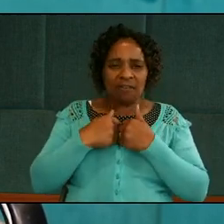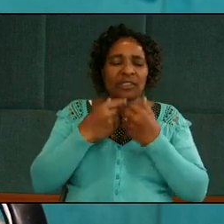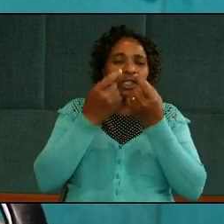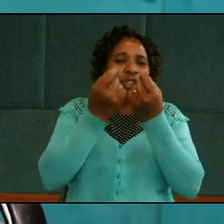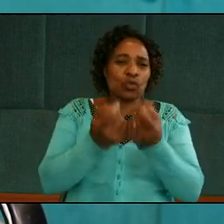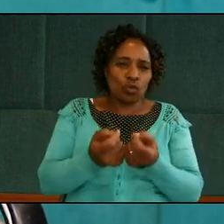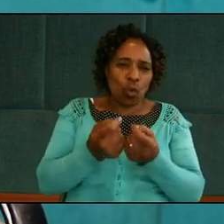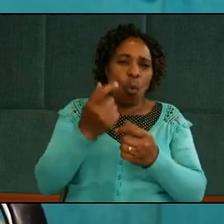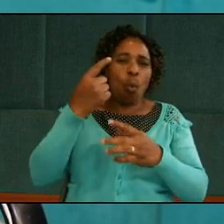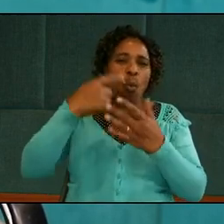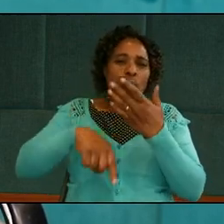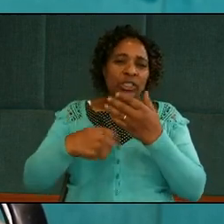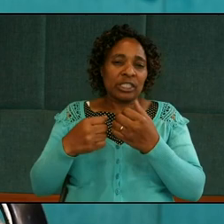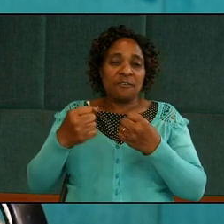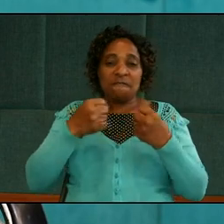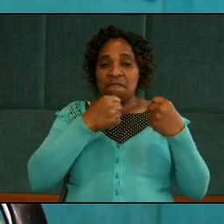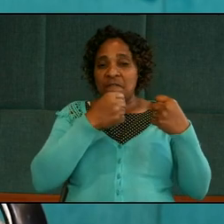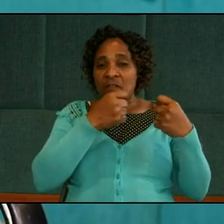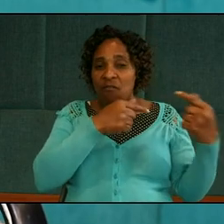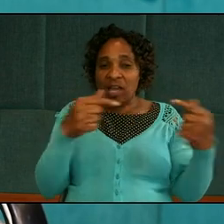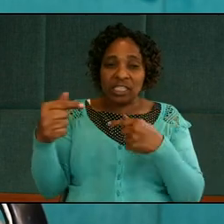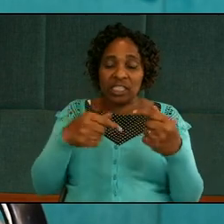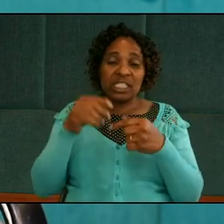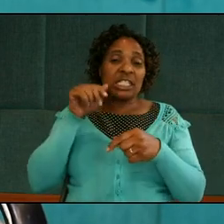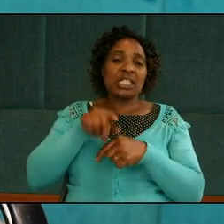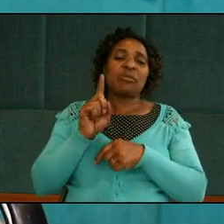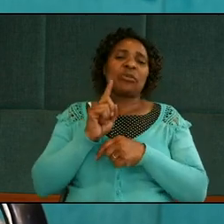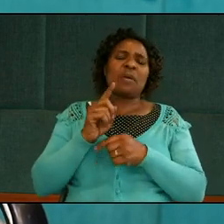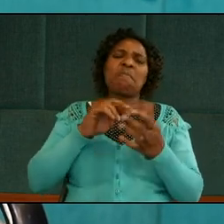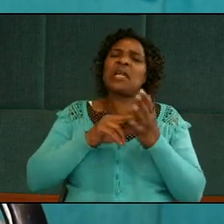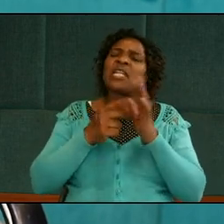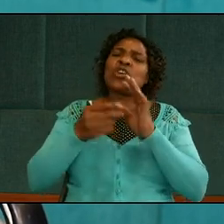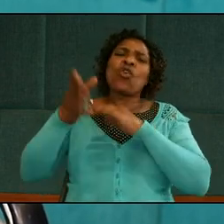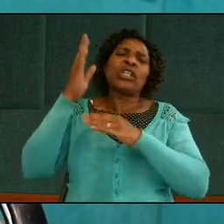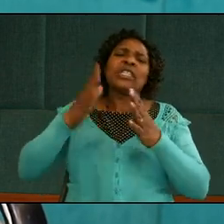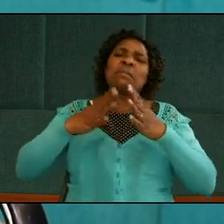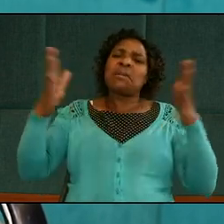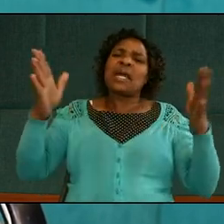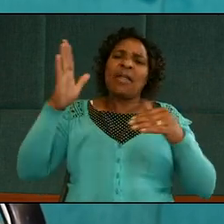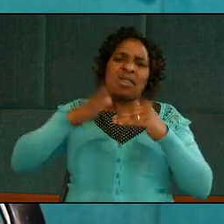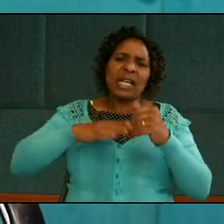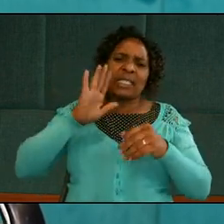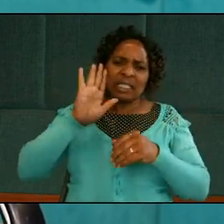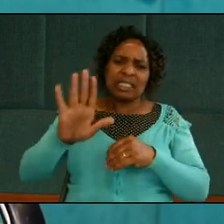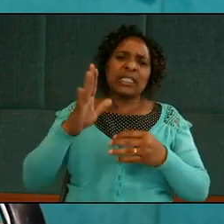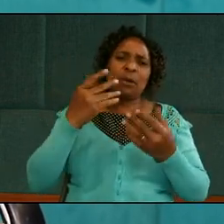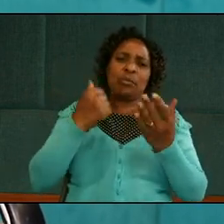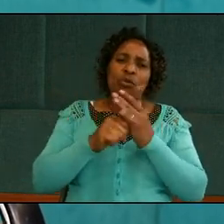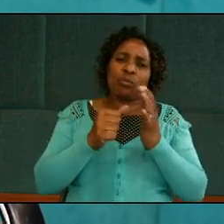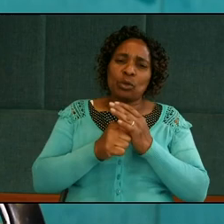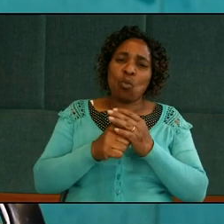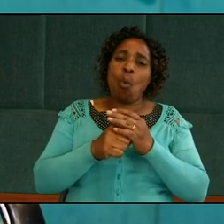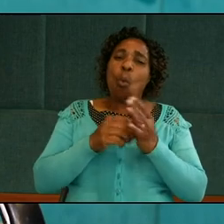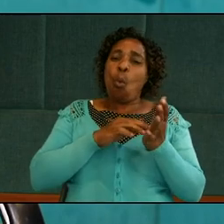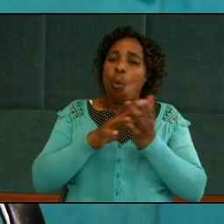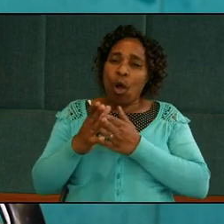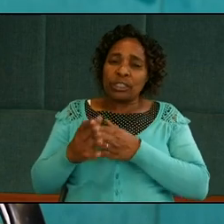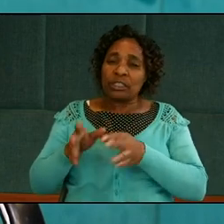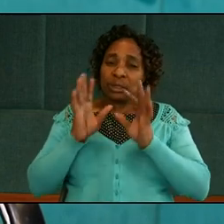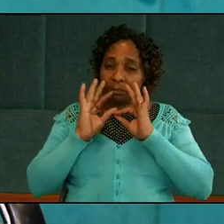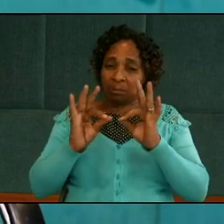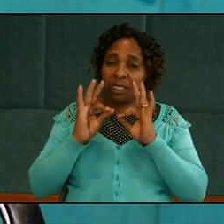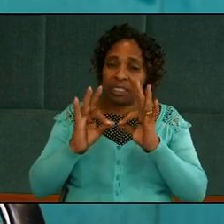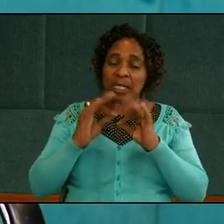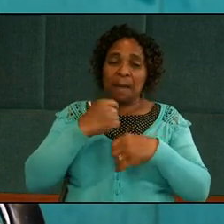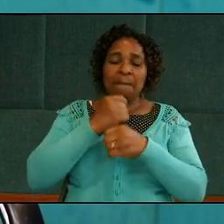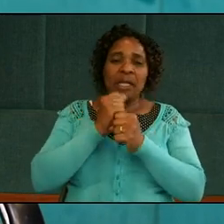to what he's fighting against, it shows that God is bigger than his problems. So he walked in with integrity, and it actually begs